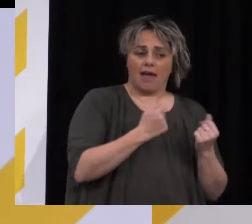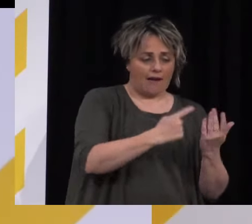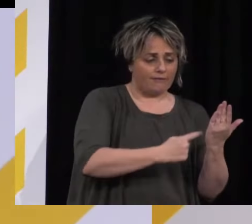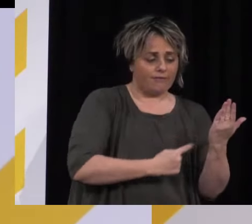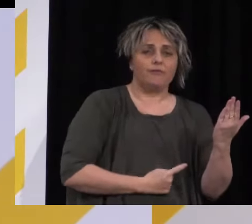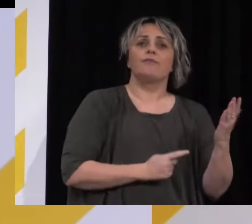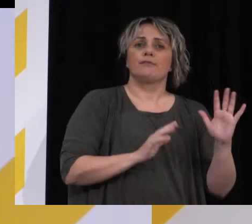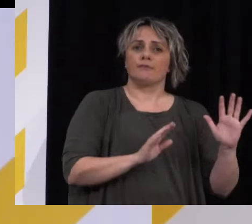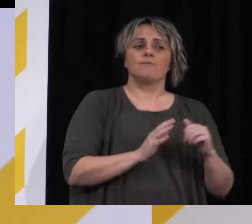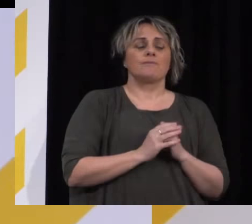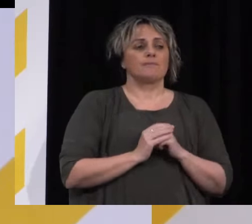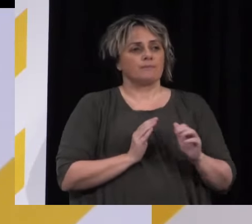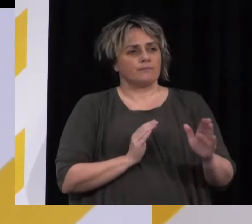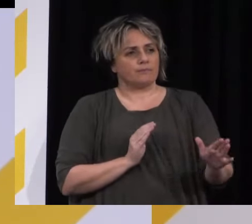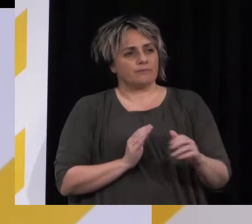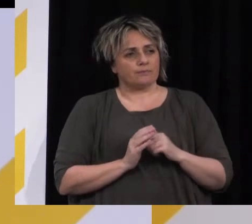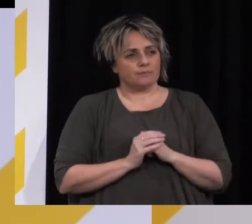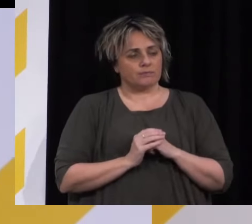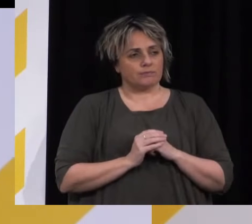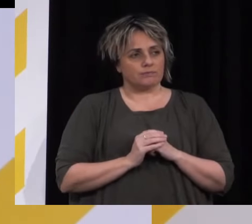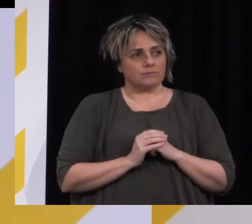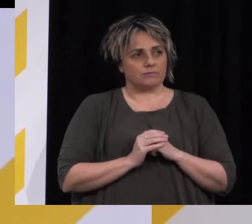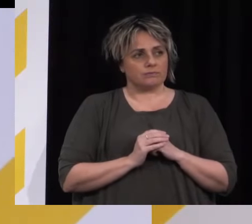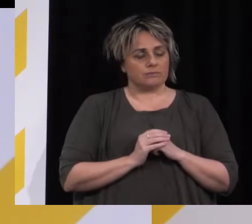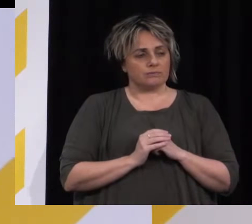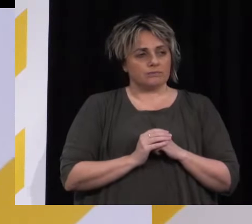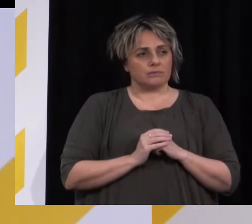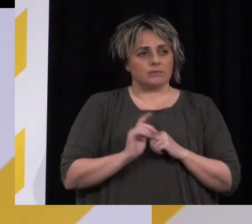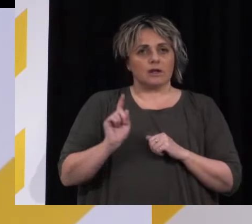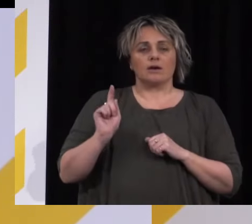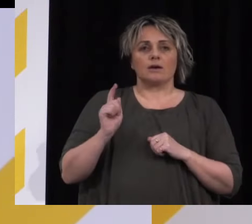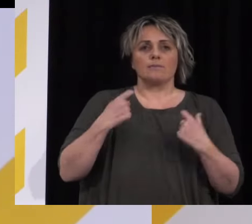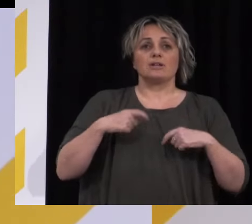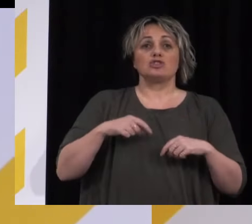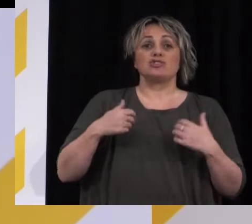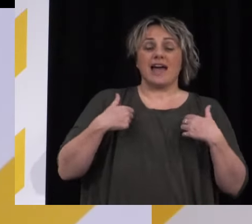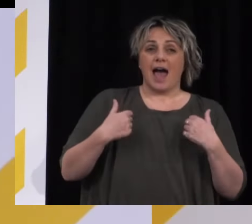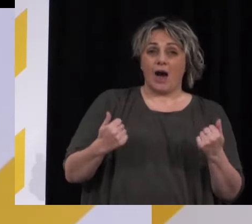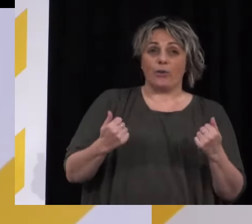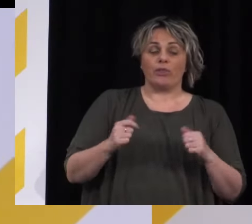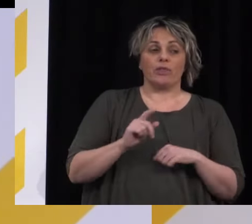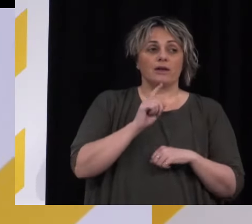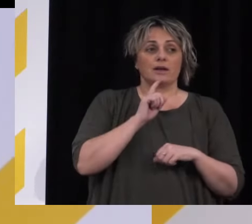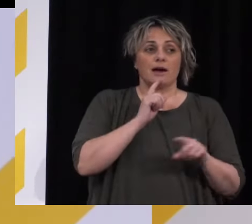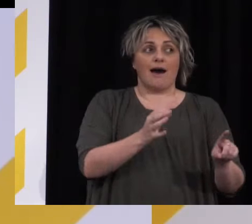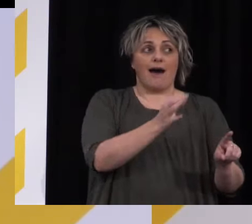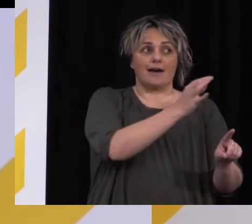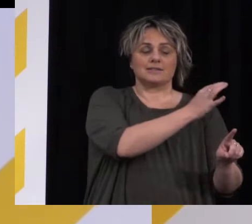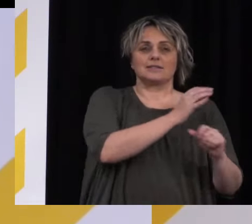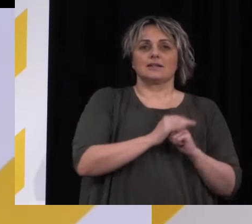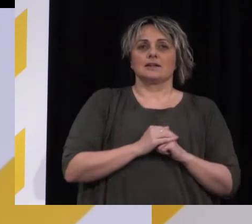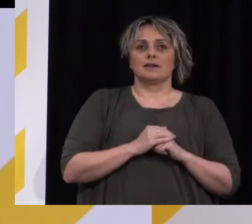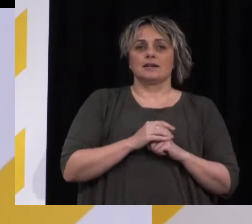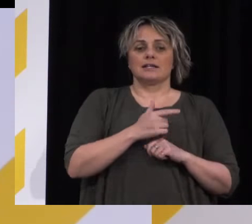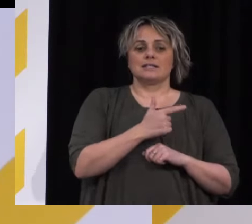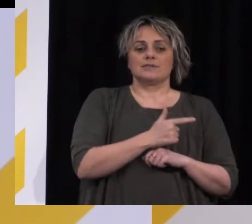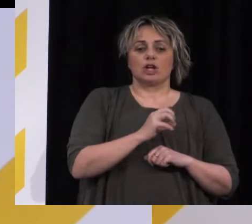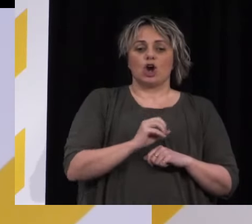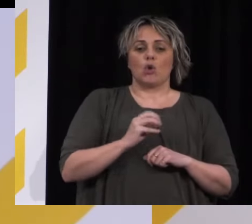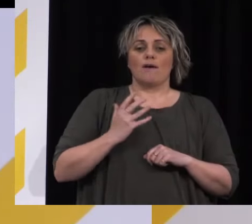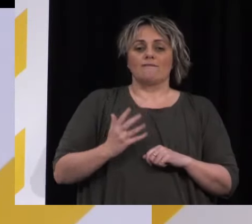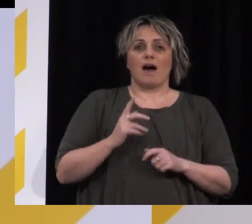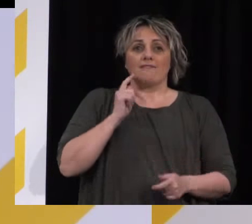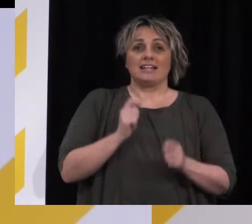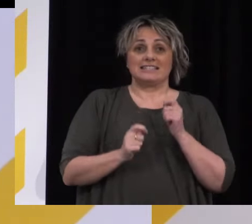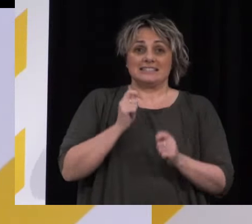to suggest that either. And just quickly on the, so the Ministry of Health said that, might be for you, Dr. Bloomfield, that just 705 tests were taken